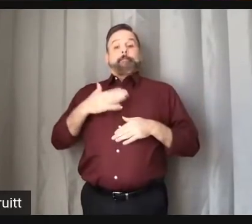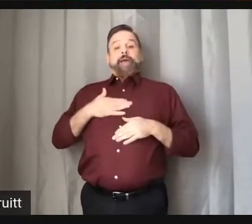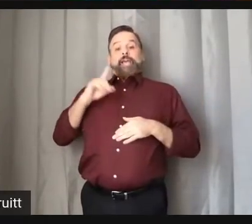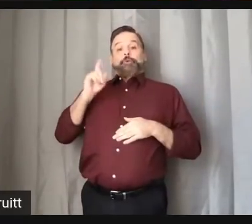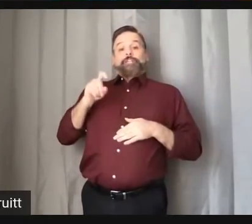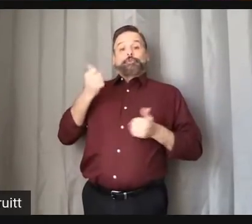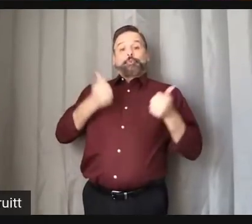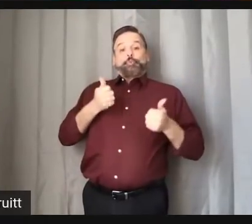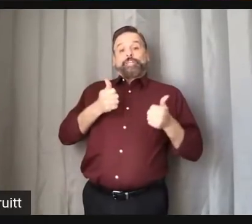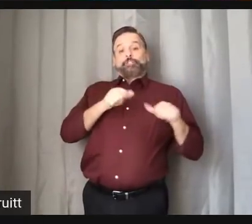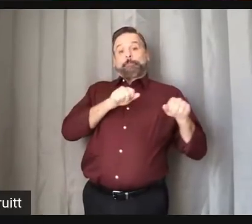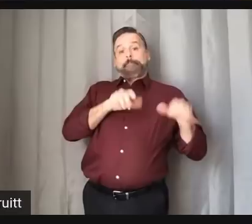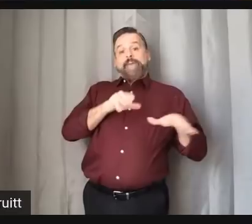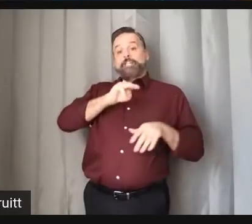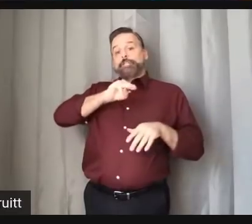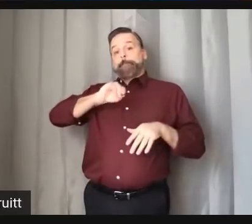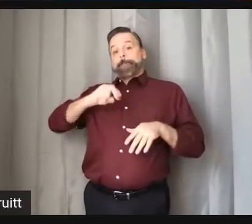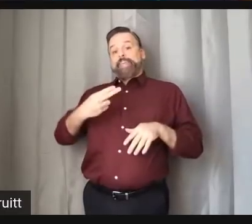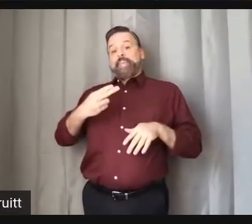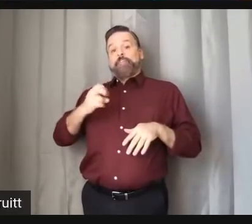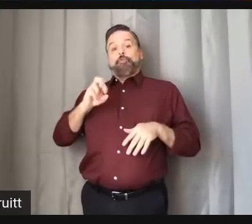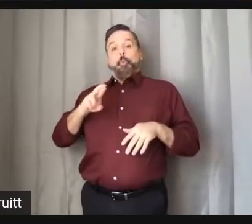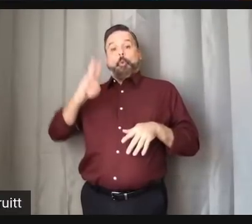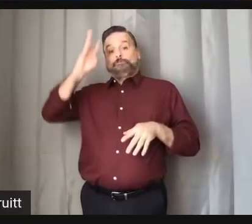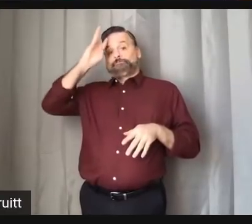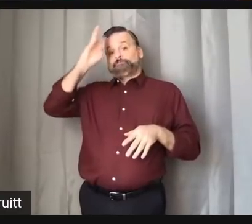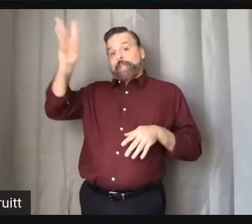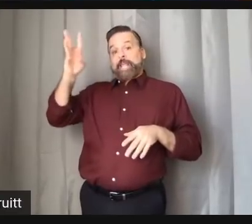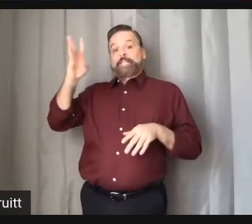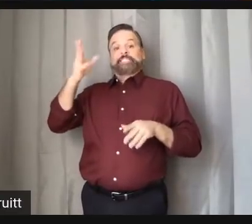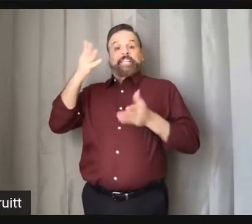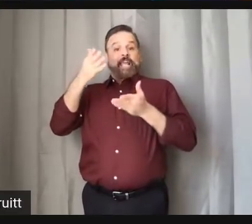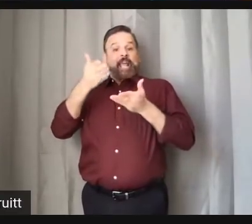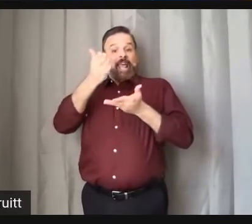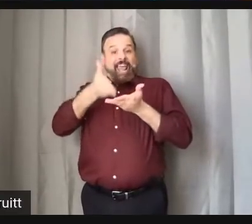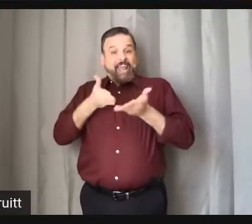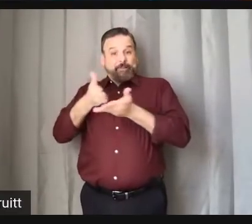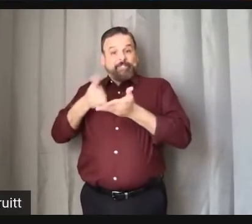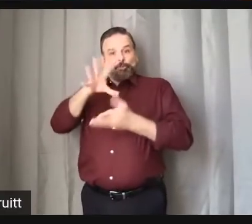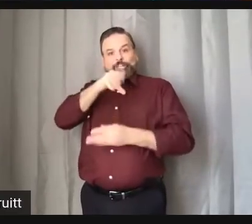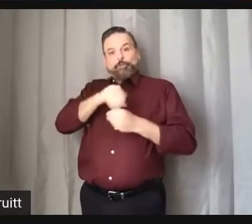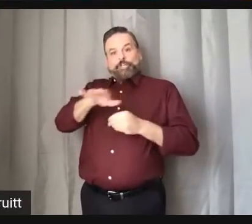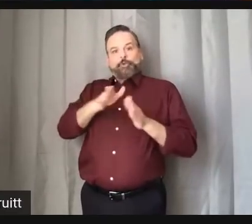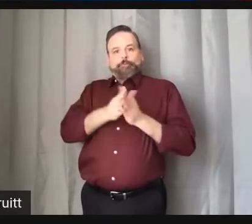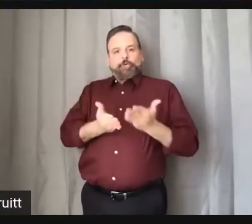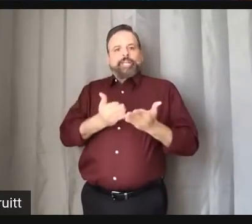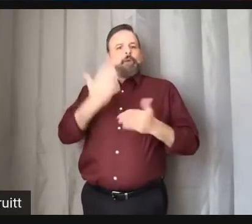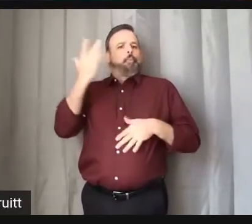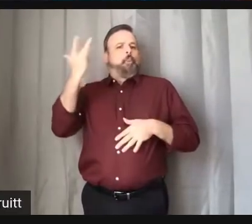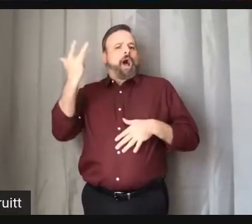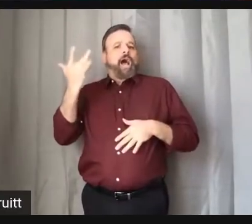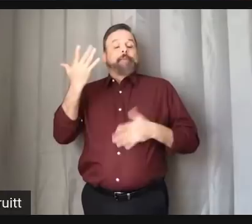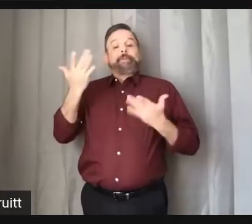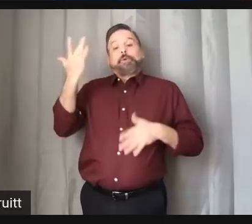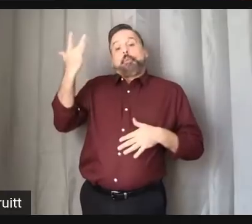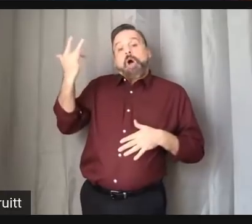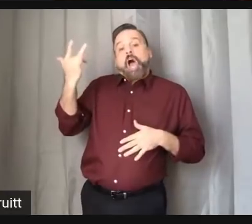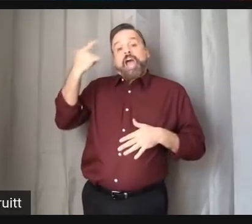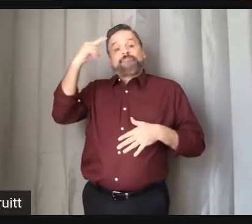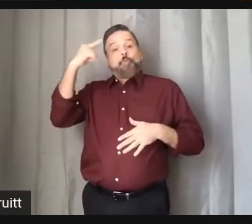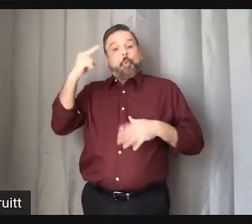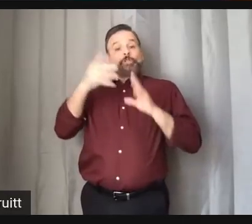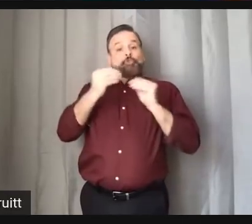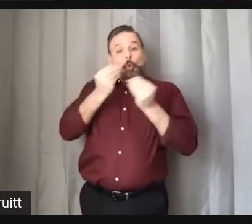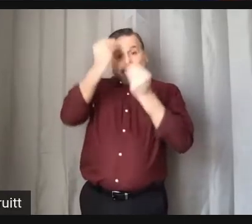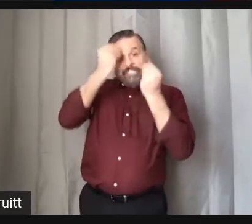myth, or fantastical elements did you include in your books and why? And the why can be like the storytelling aspect. It could